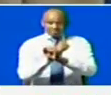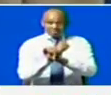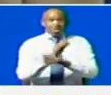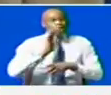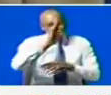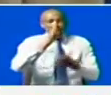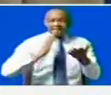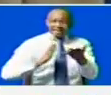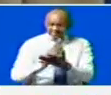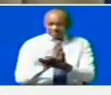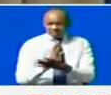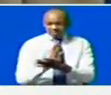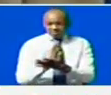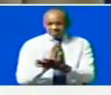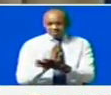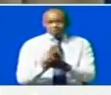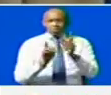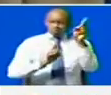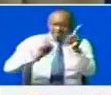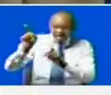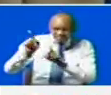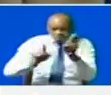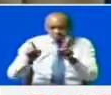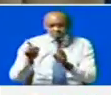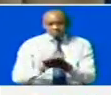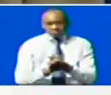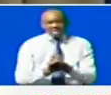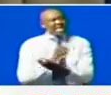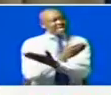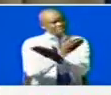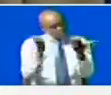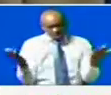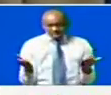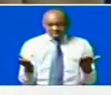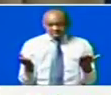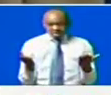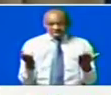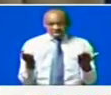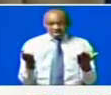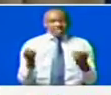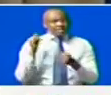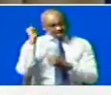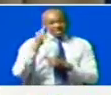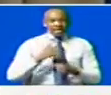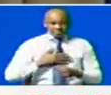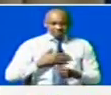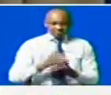your right to travel anywhere in our great republic.